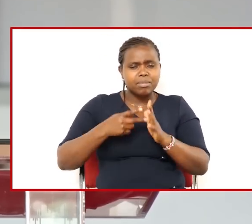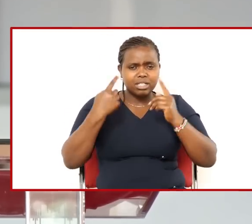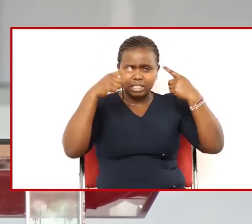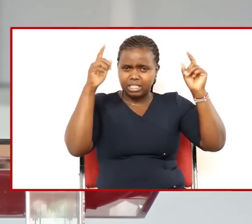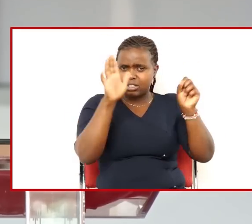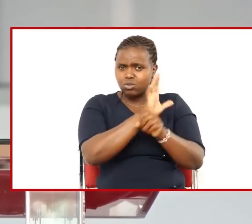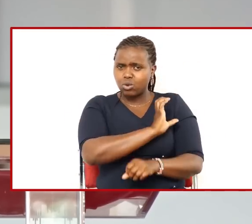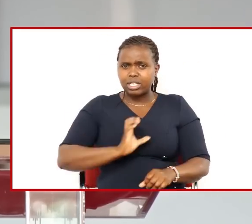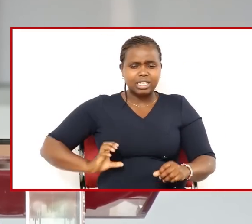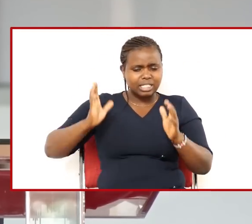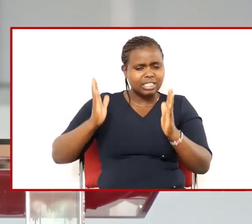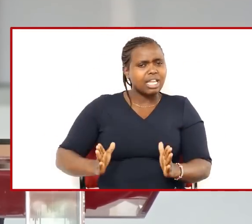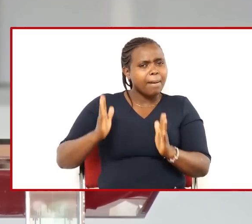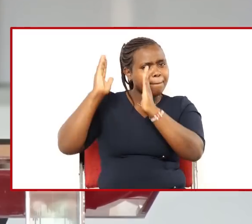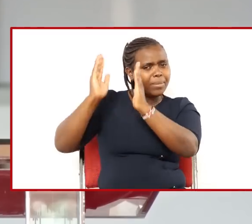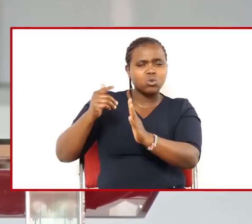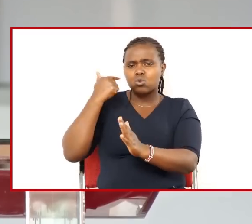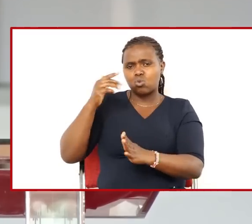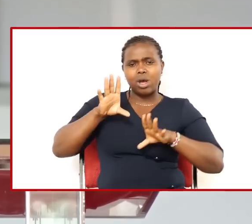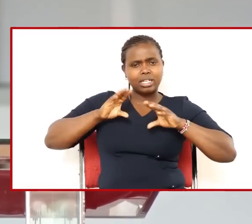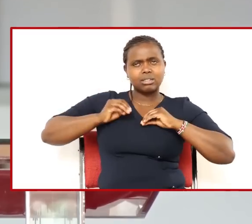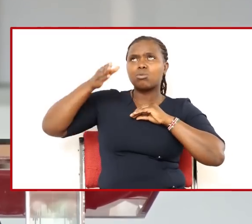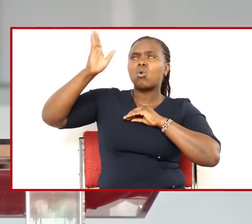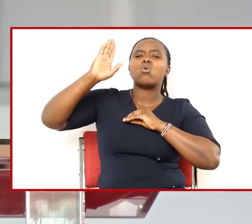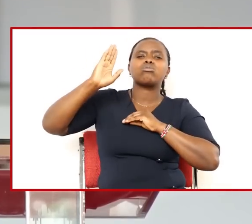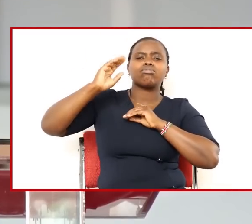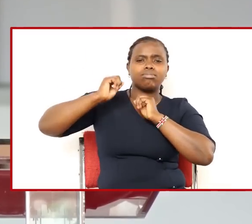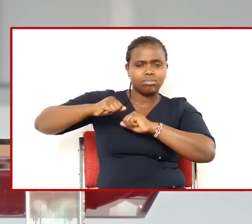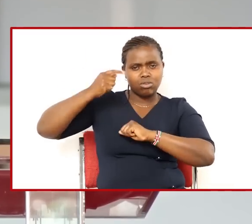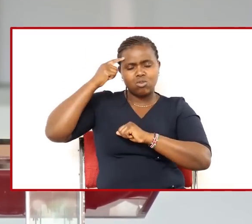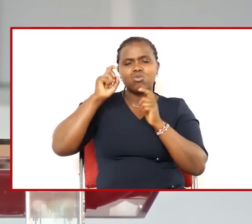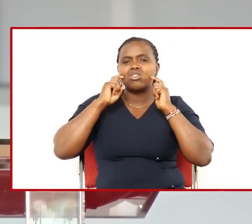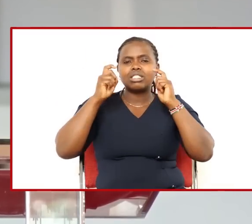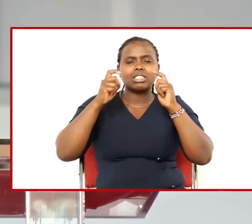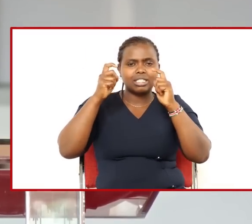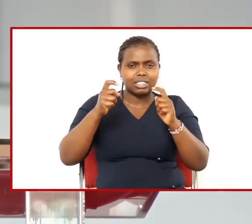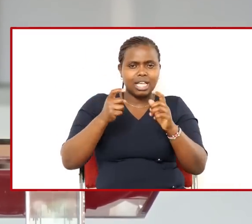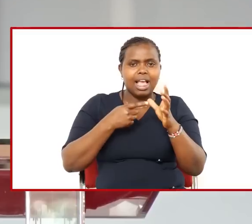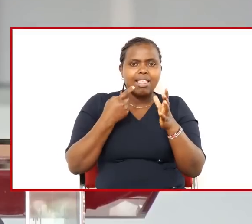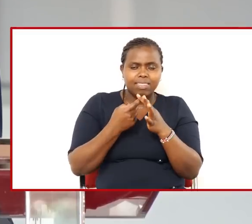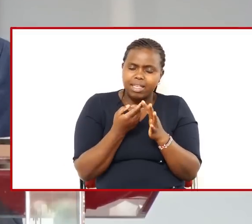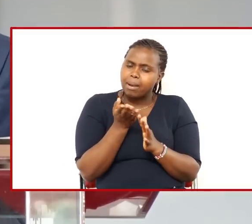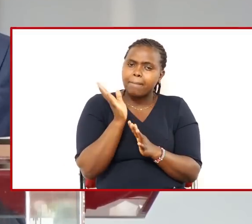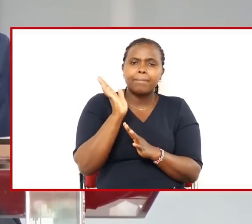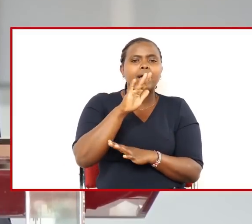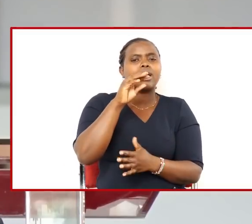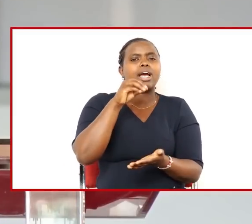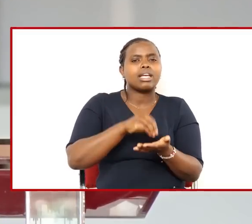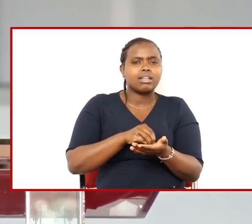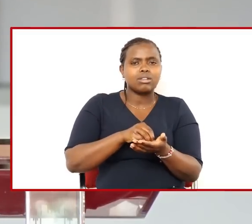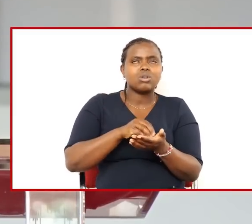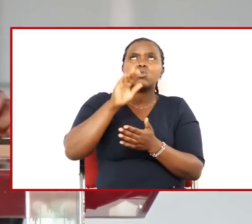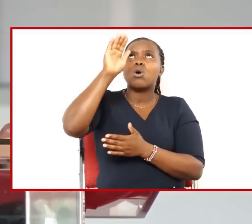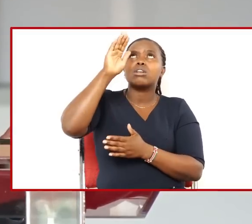successful Christian is the person who accepts God's remedy for sin and reach up to